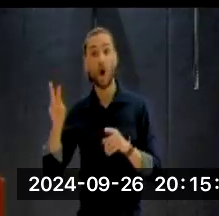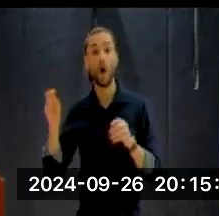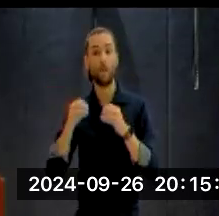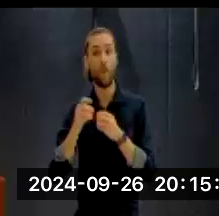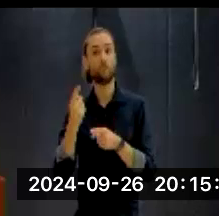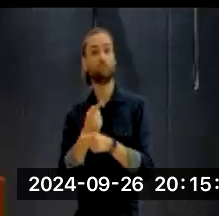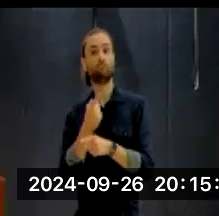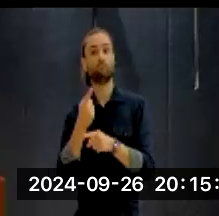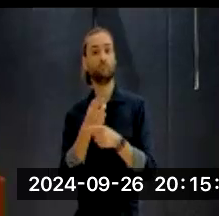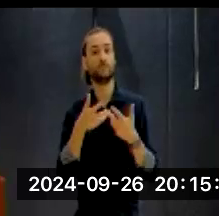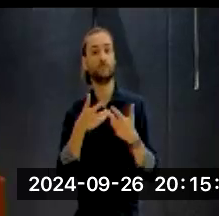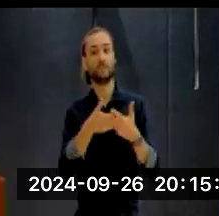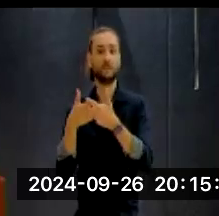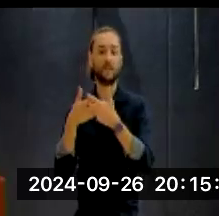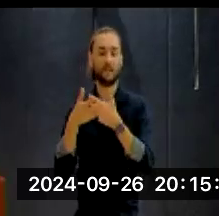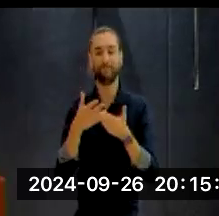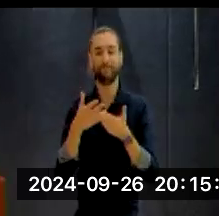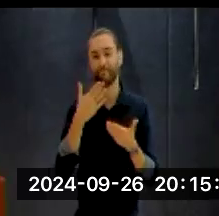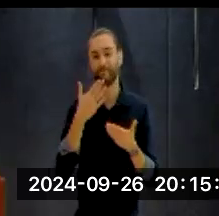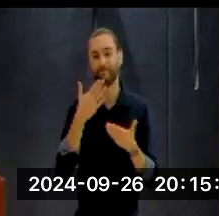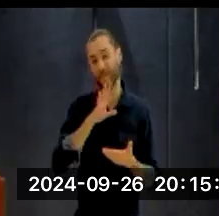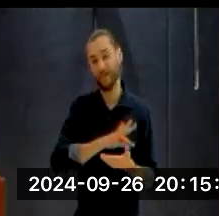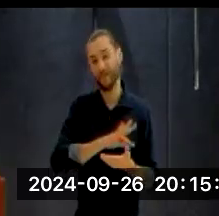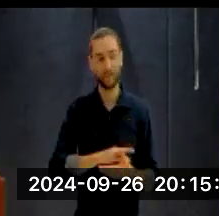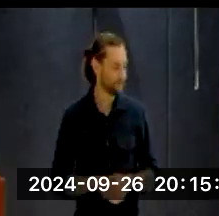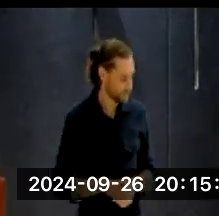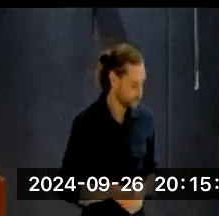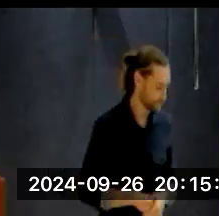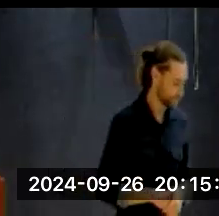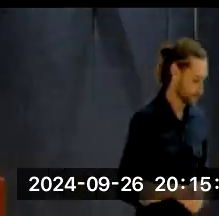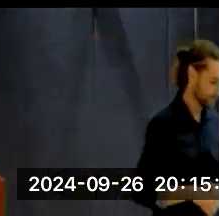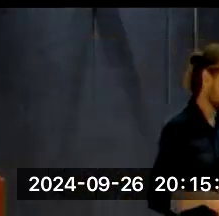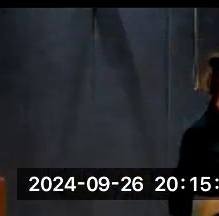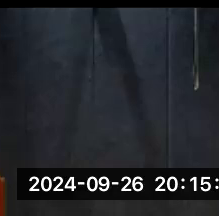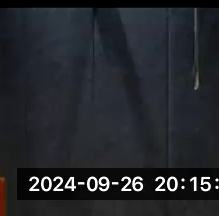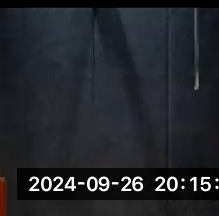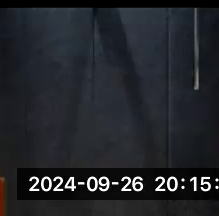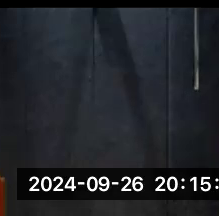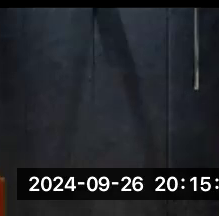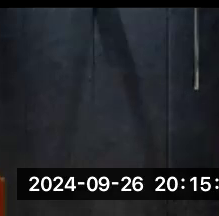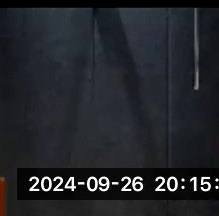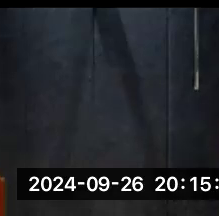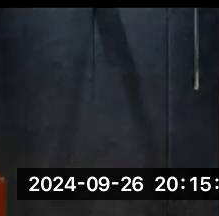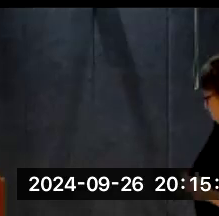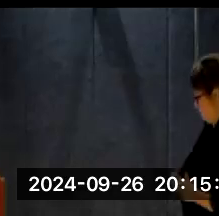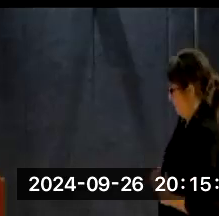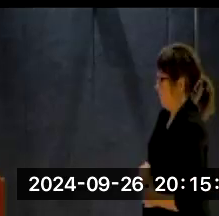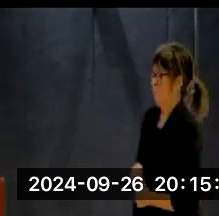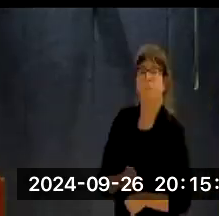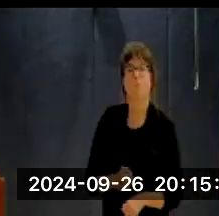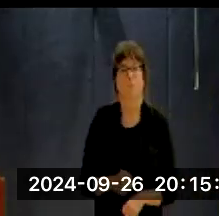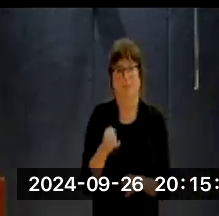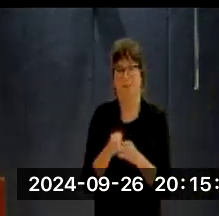law, I think would be a benefit. Thank you. I think this will be our last Zoom comment.